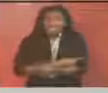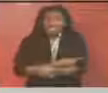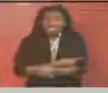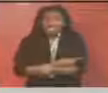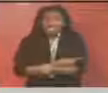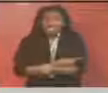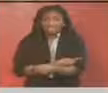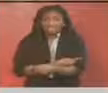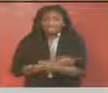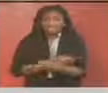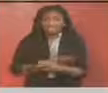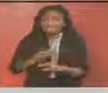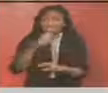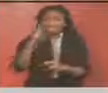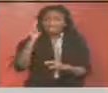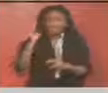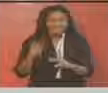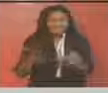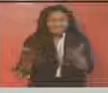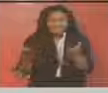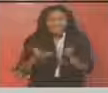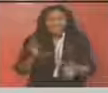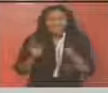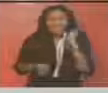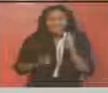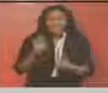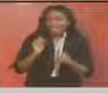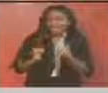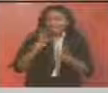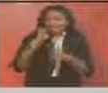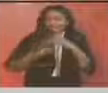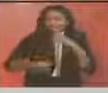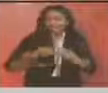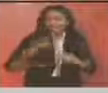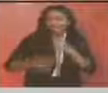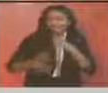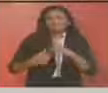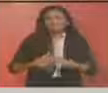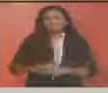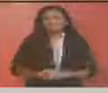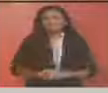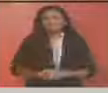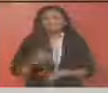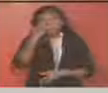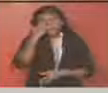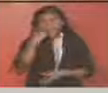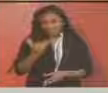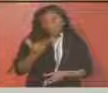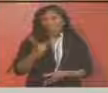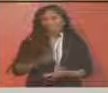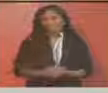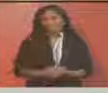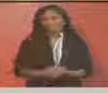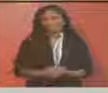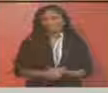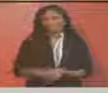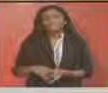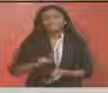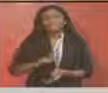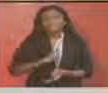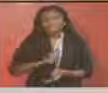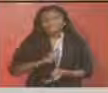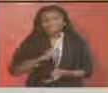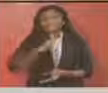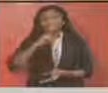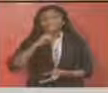adverse event form. And that is why I am confident that once we